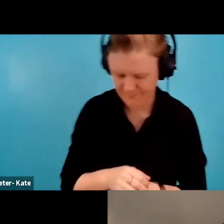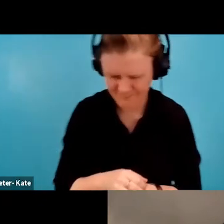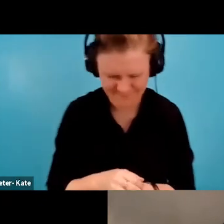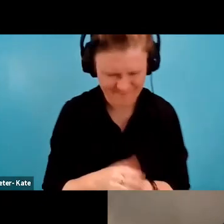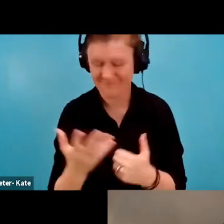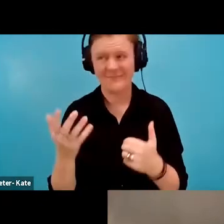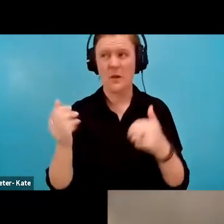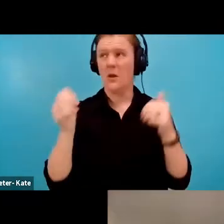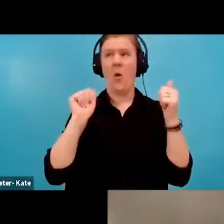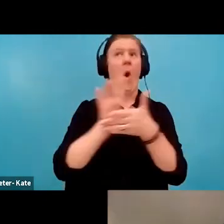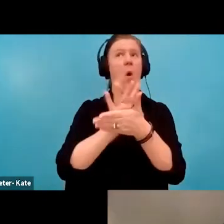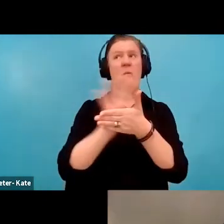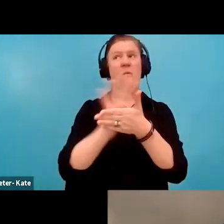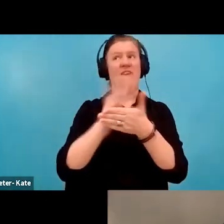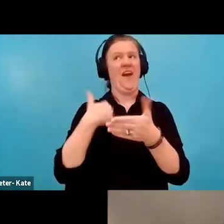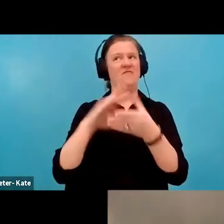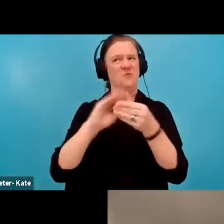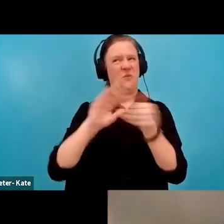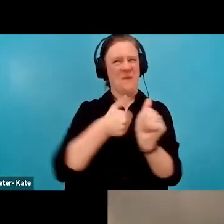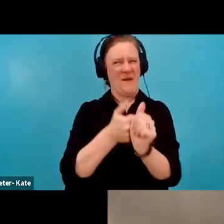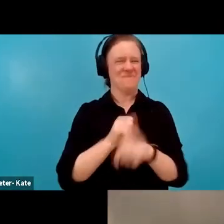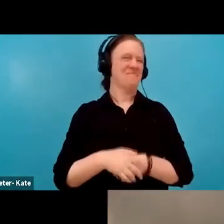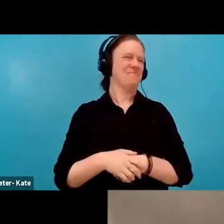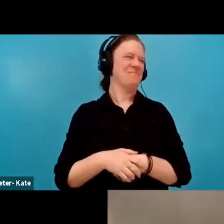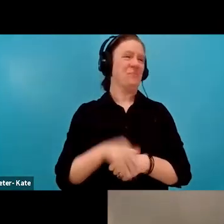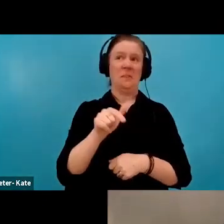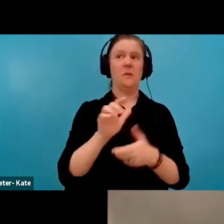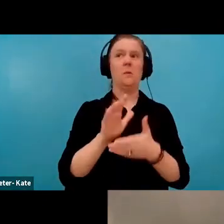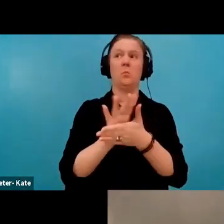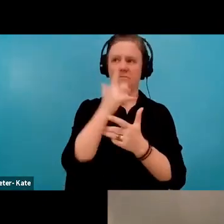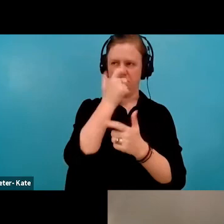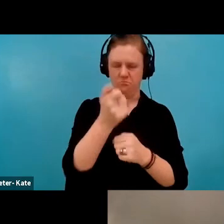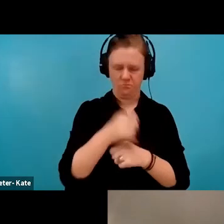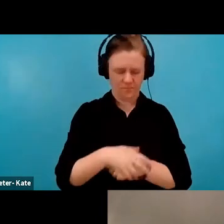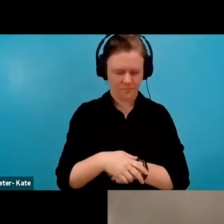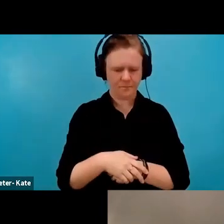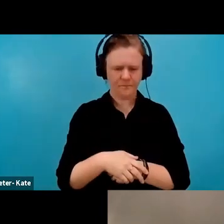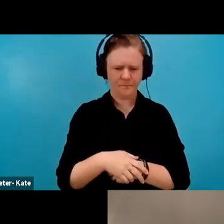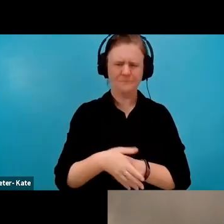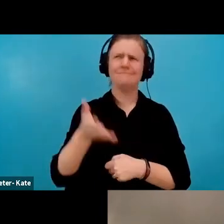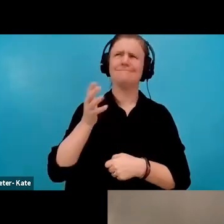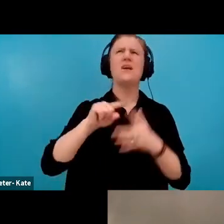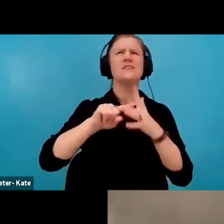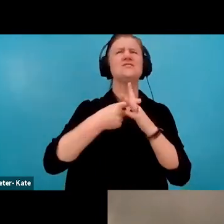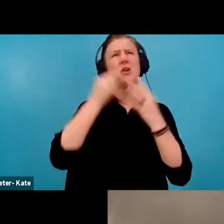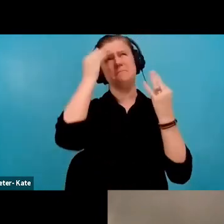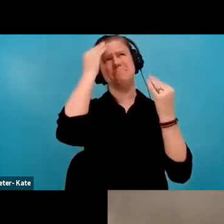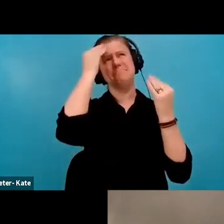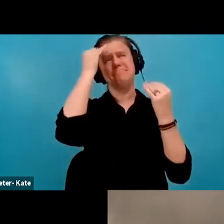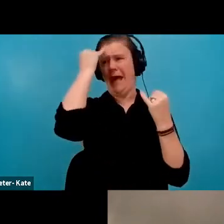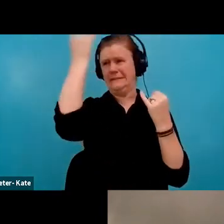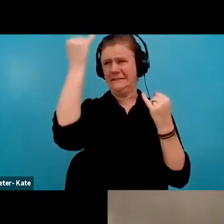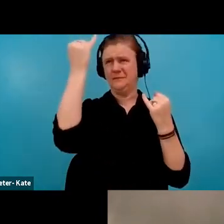Every film has a journey, and this one was a little bit unusual. I actually started, I believe, in 2014 or